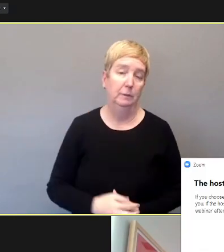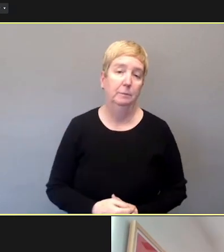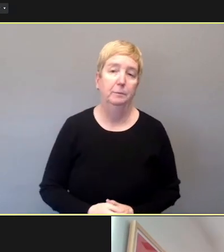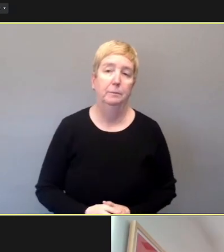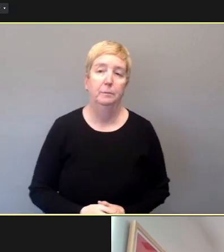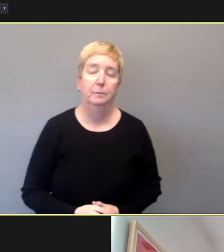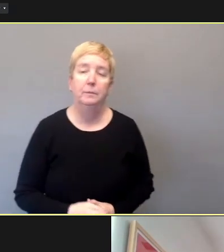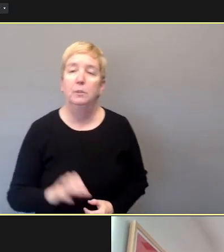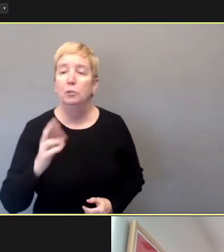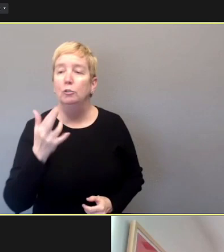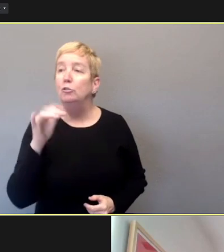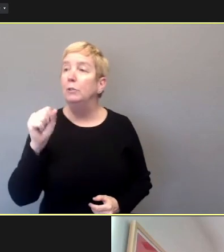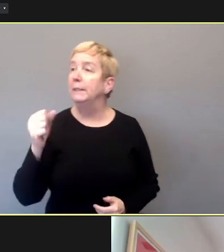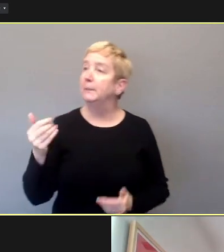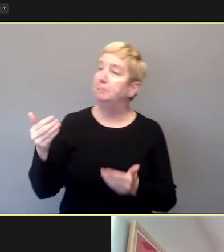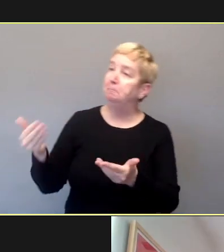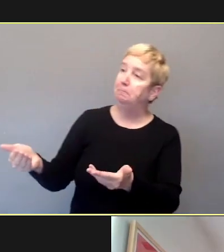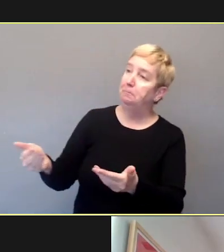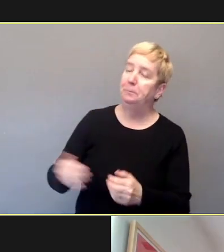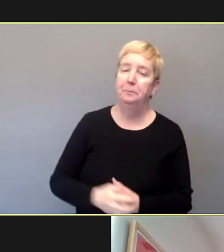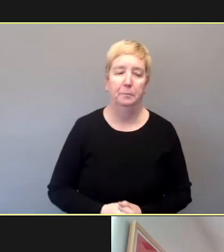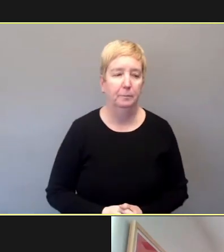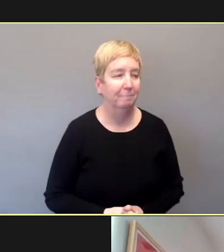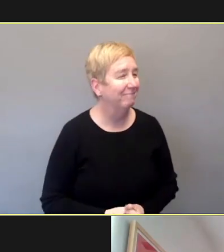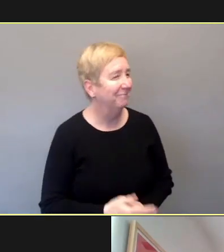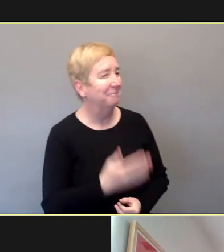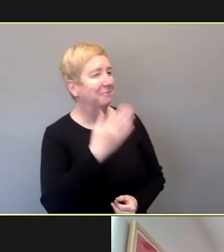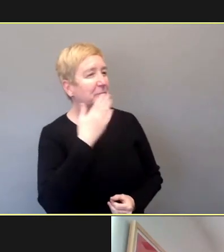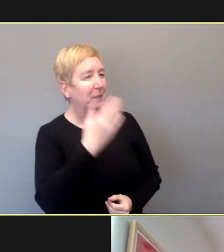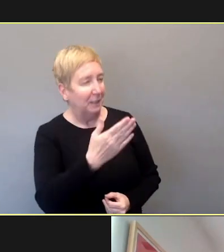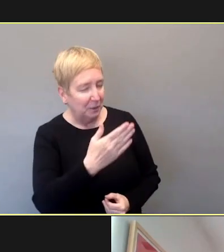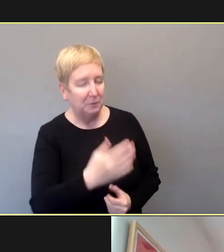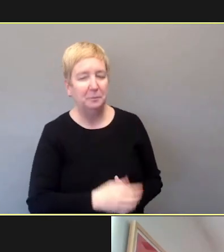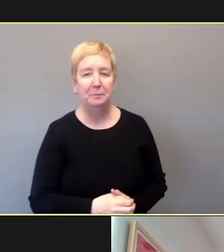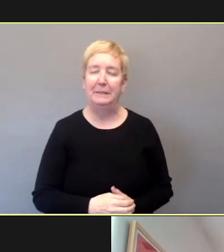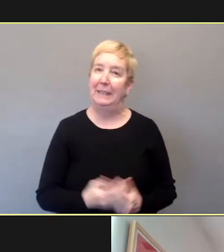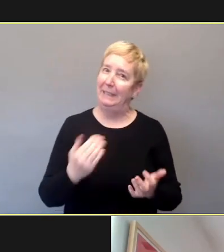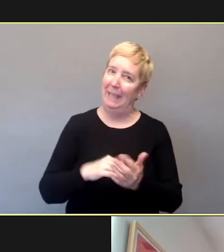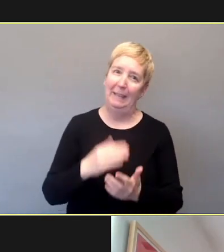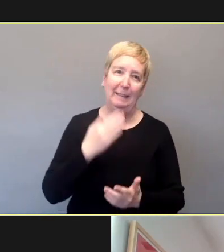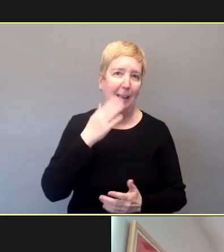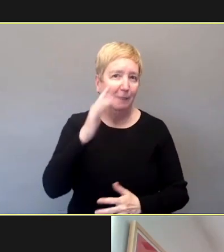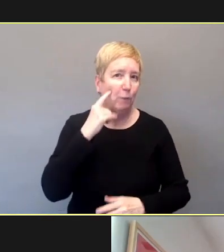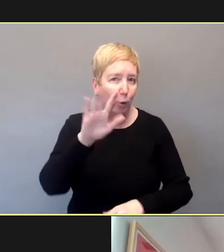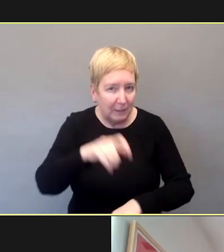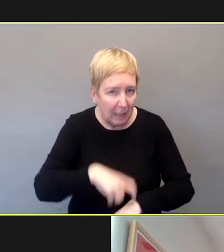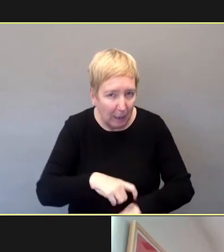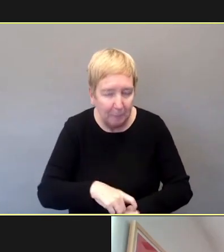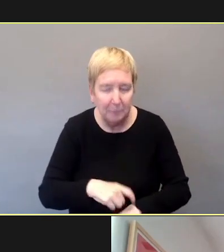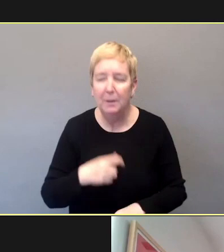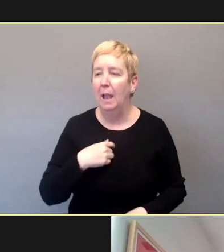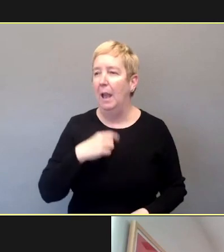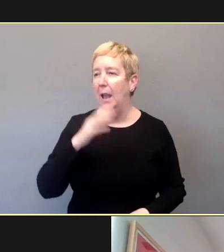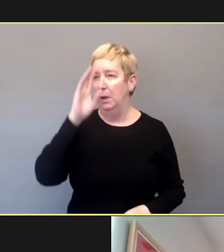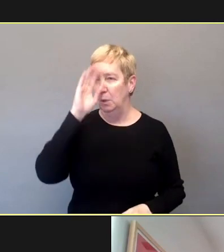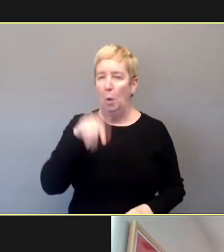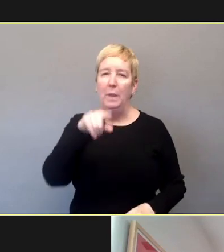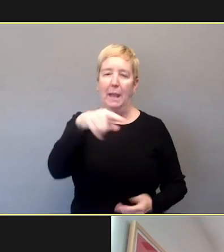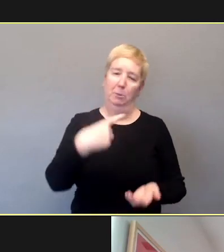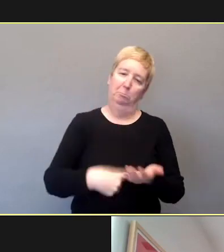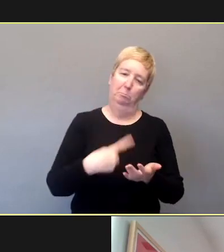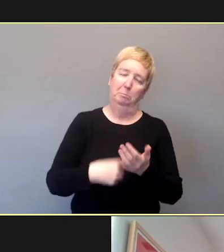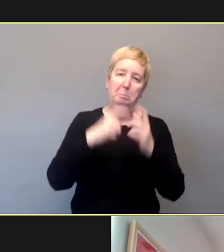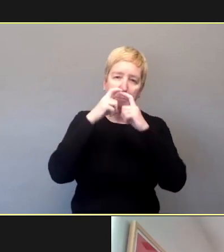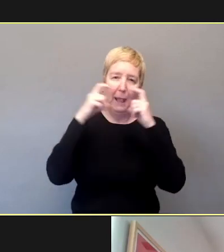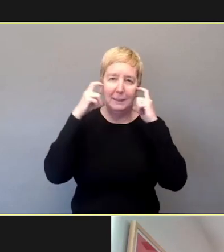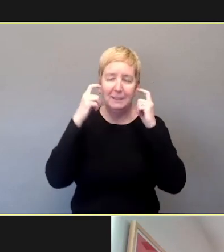please. All right. Thank you very much for taking the time again this week. I know you've had a lot to say about masks, but of course, I've